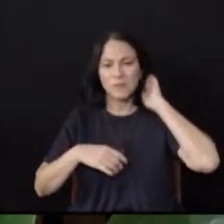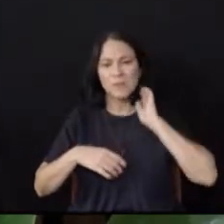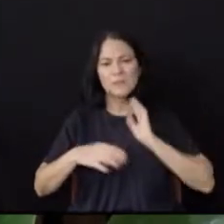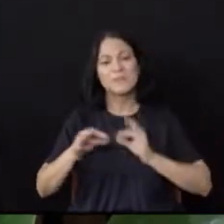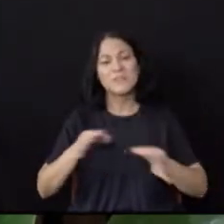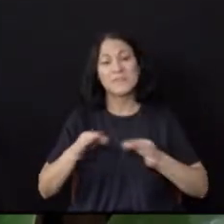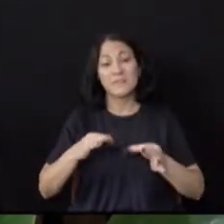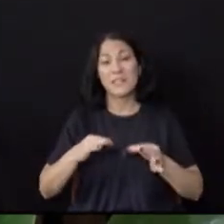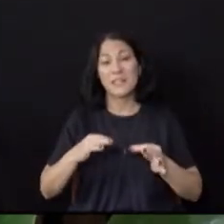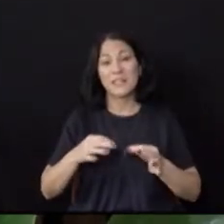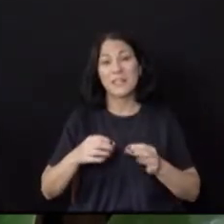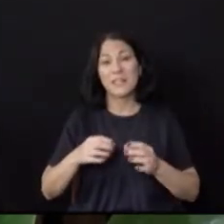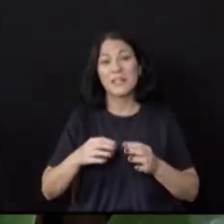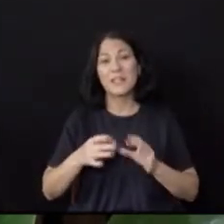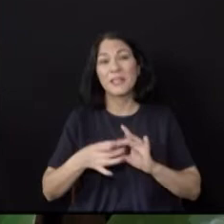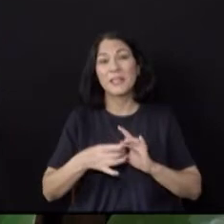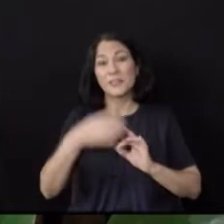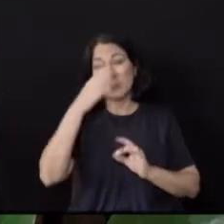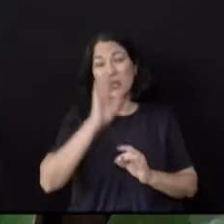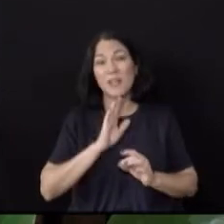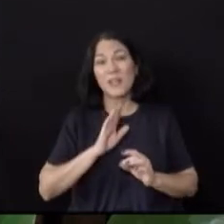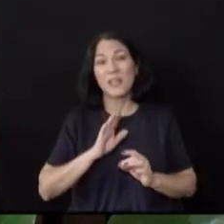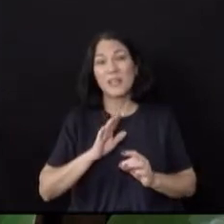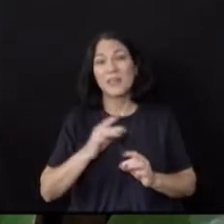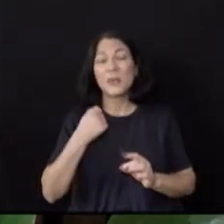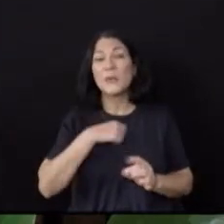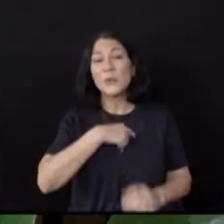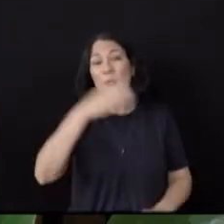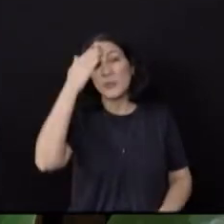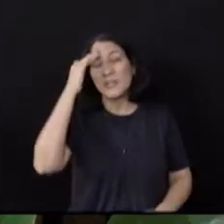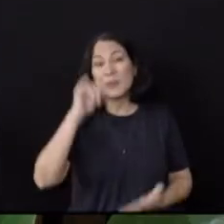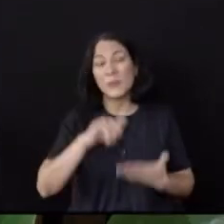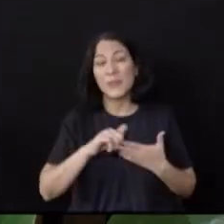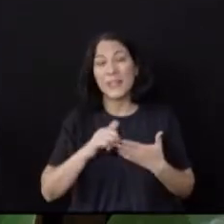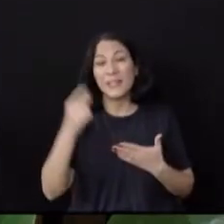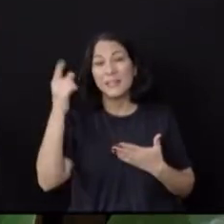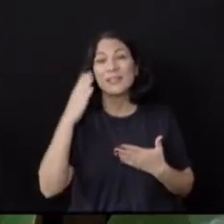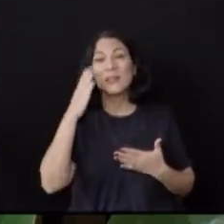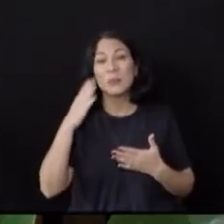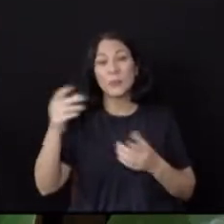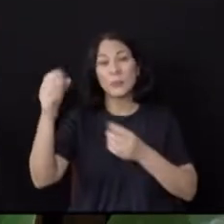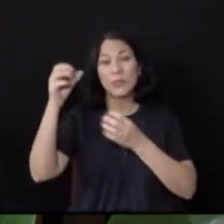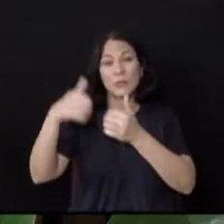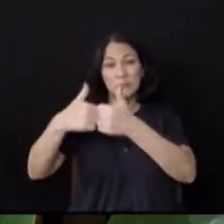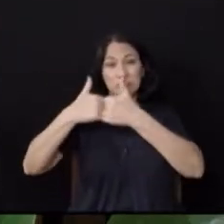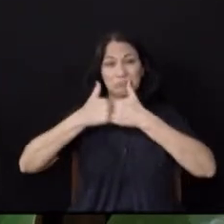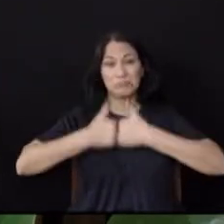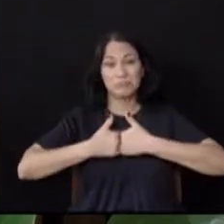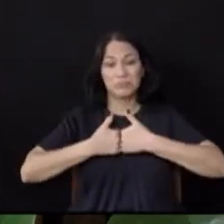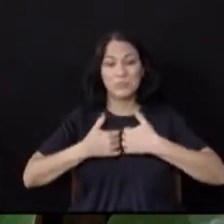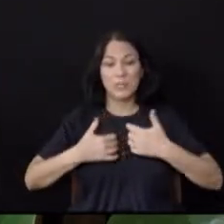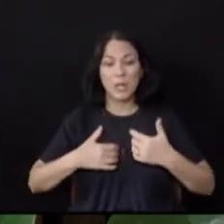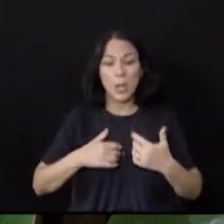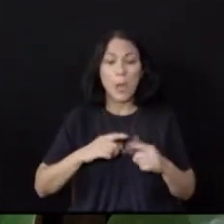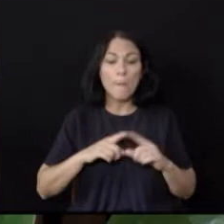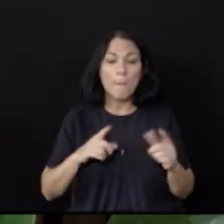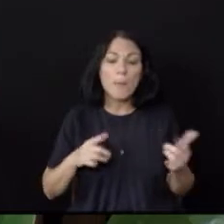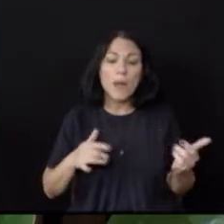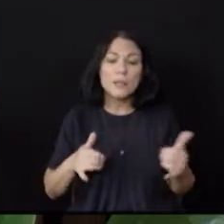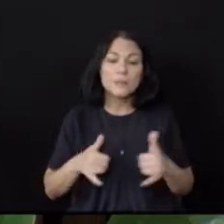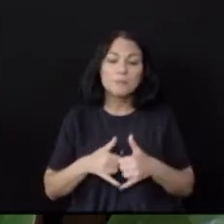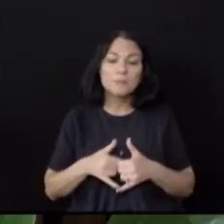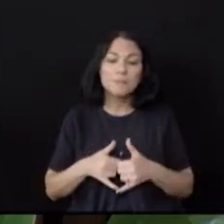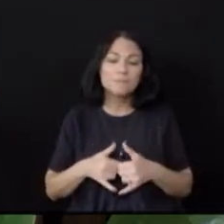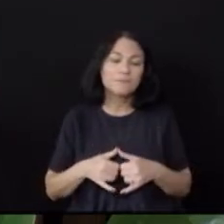God. That much we do know. But does that mean that the